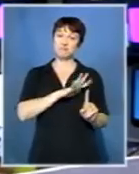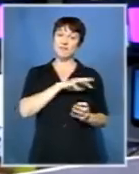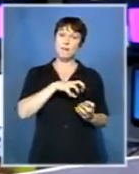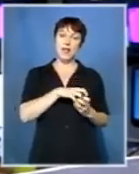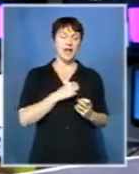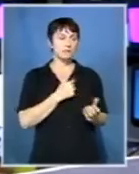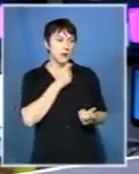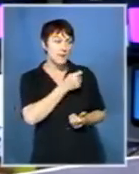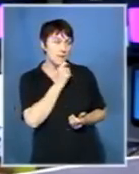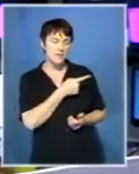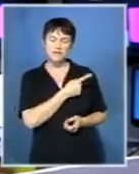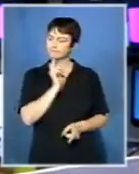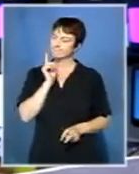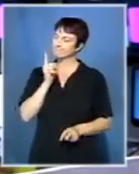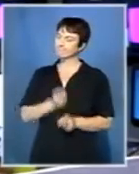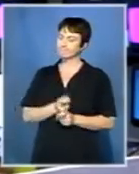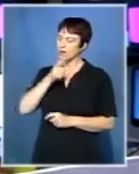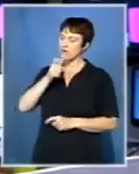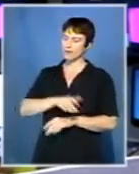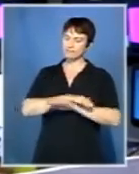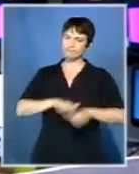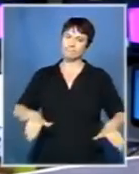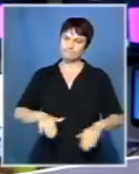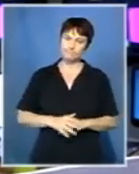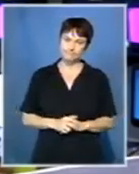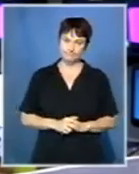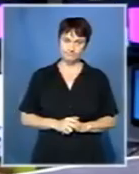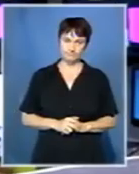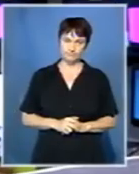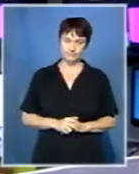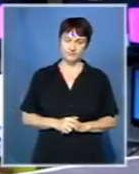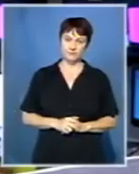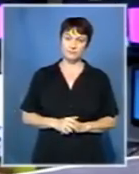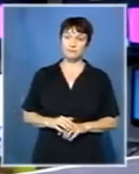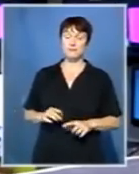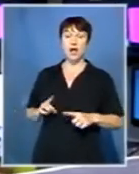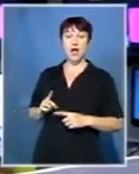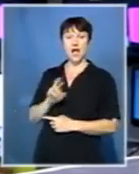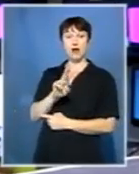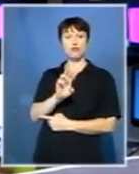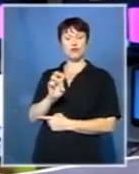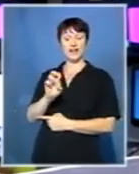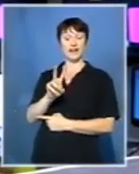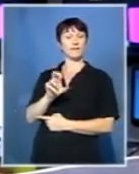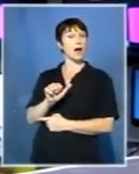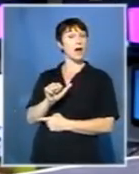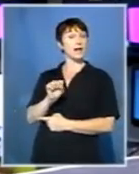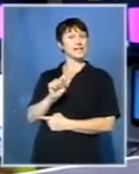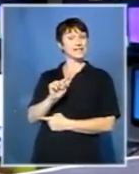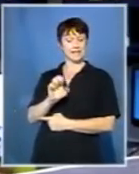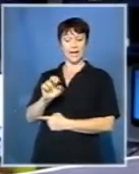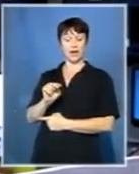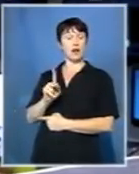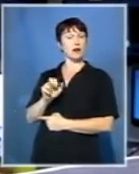is refusing to be drawn into commenting on this latest blow. But Reeva Steenkamp's family now believes